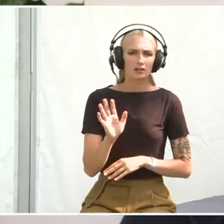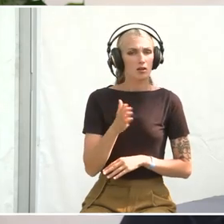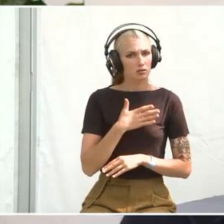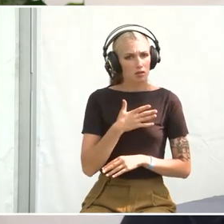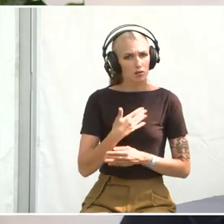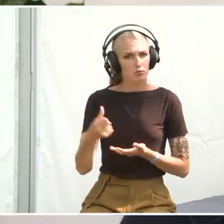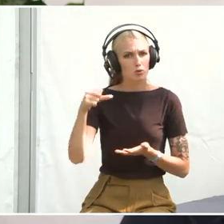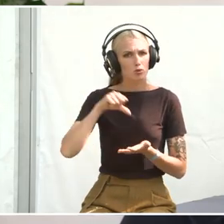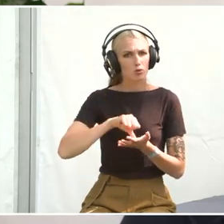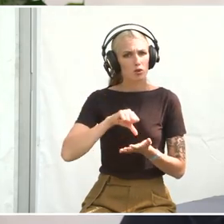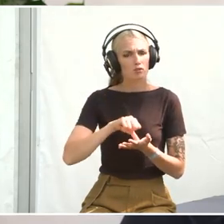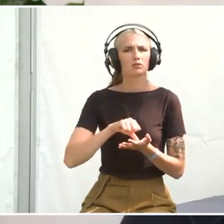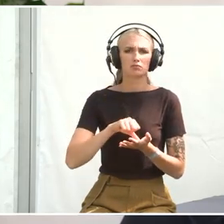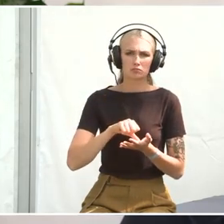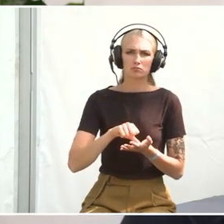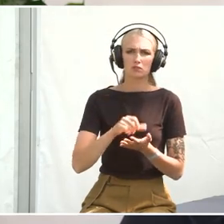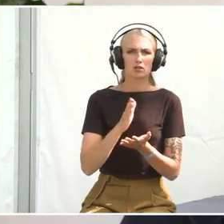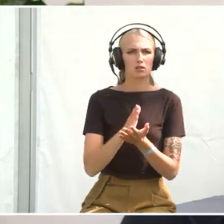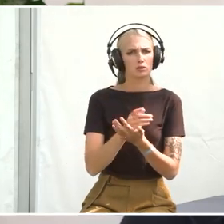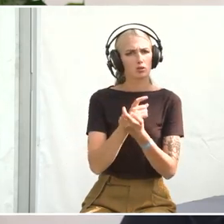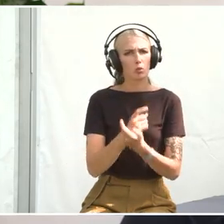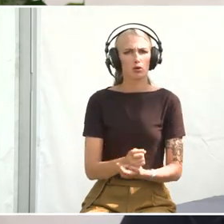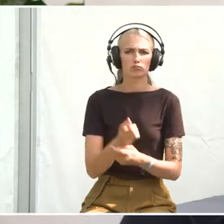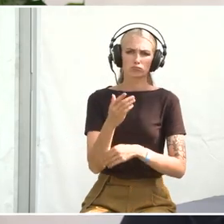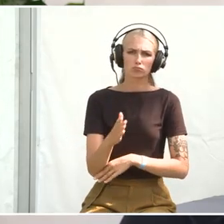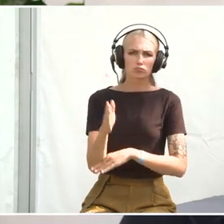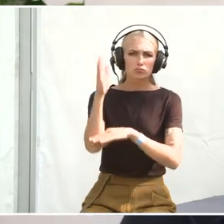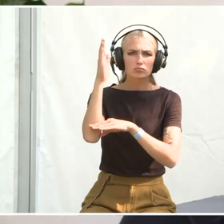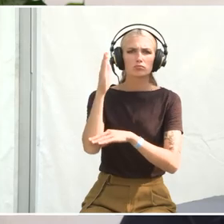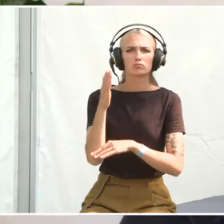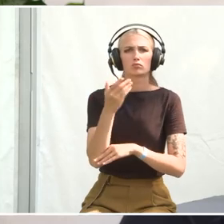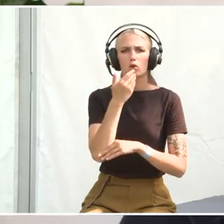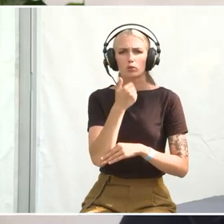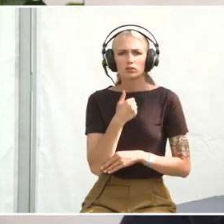engage, raise a question or have a comment in relation to